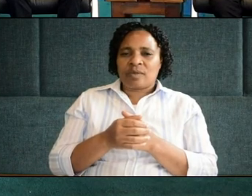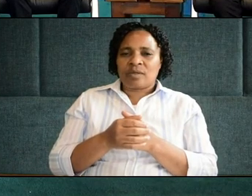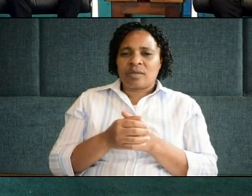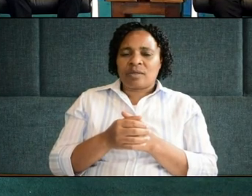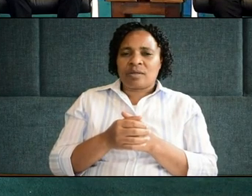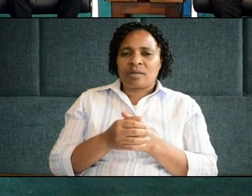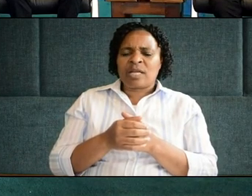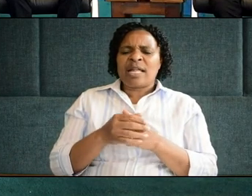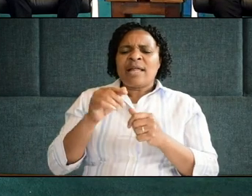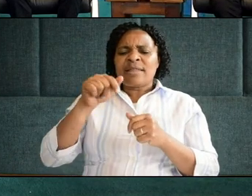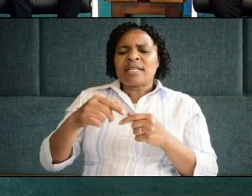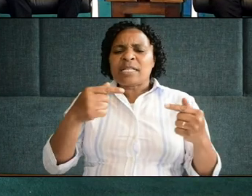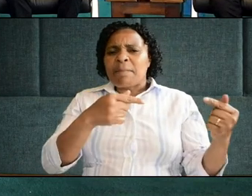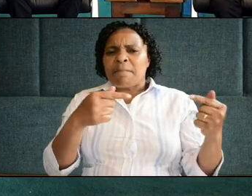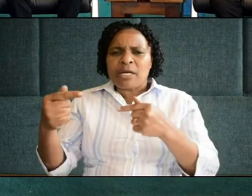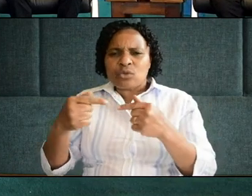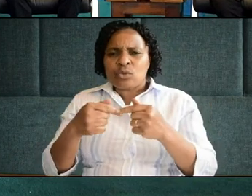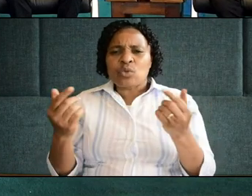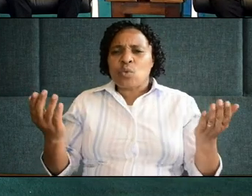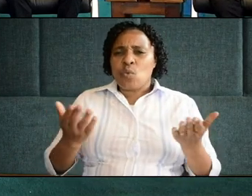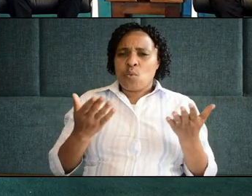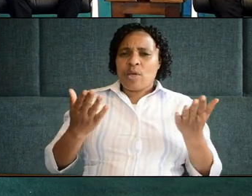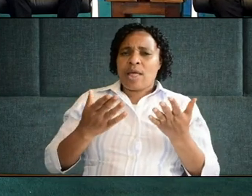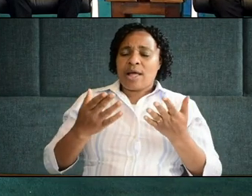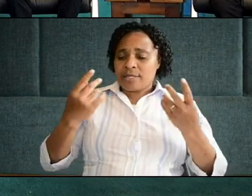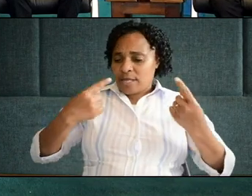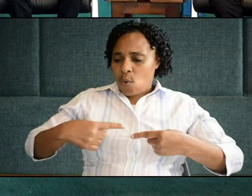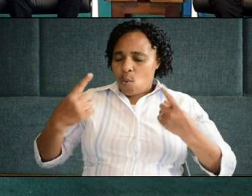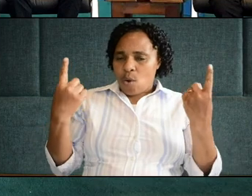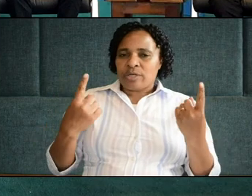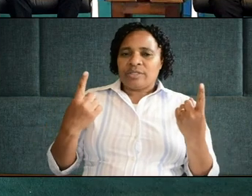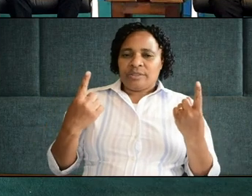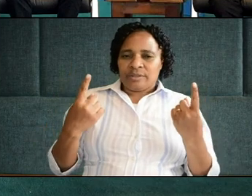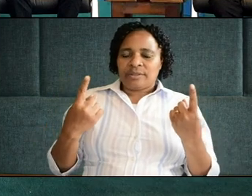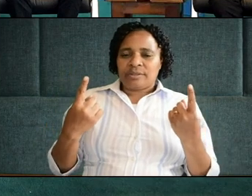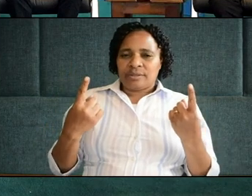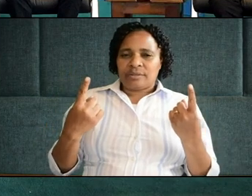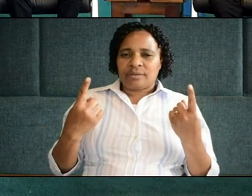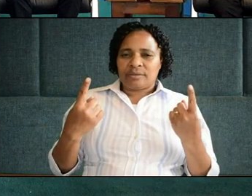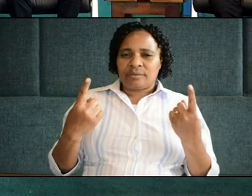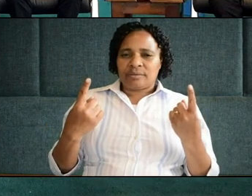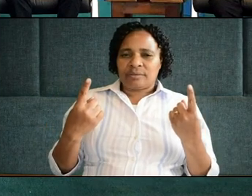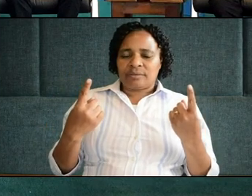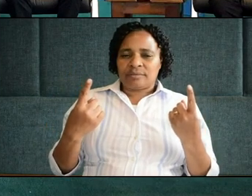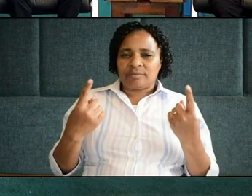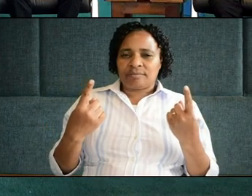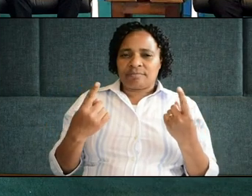The battle where they had conquered Ai. Mm-hmm.